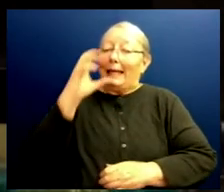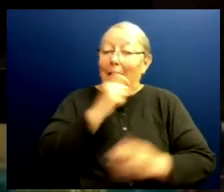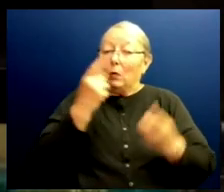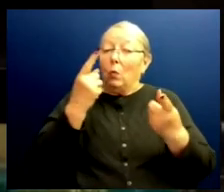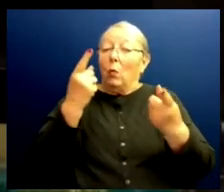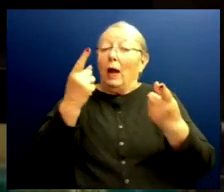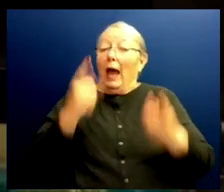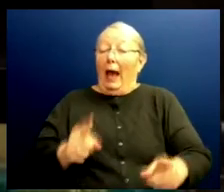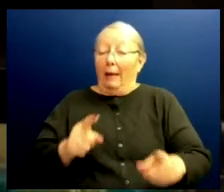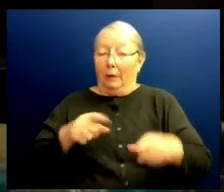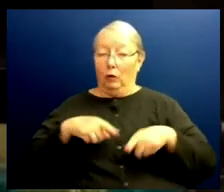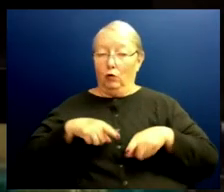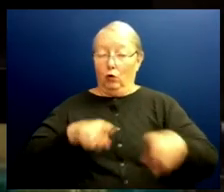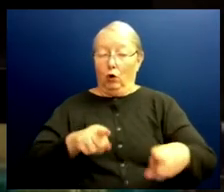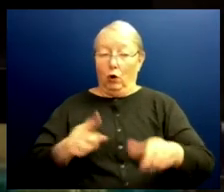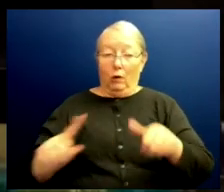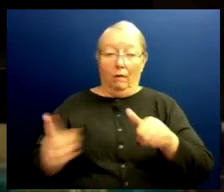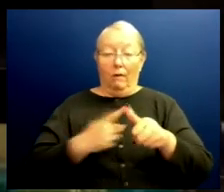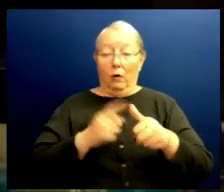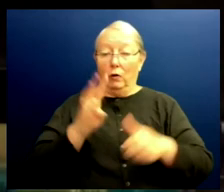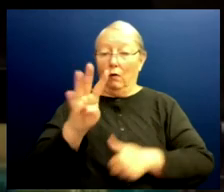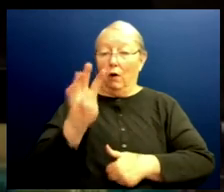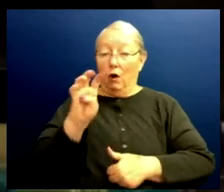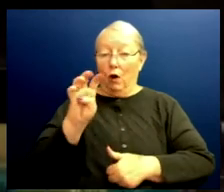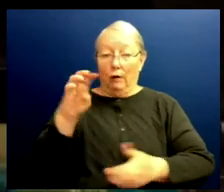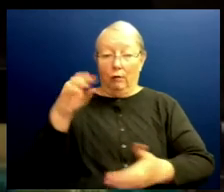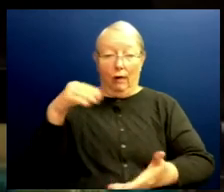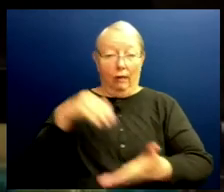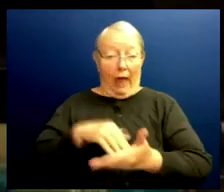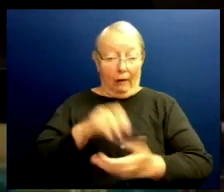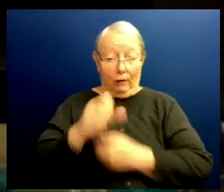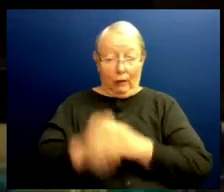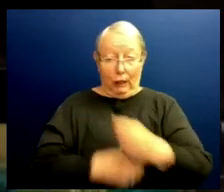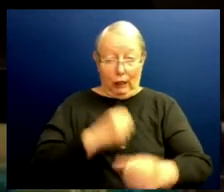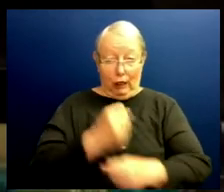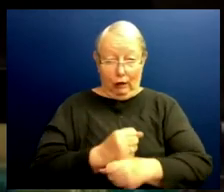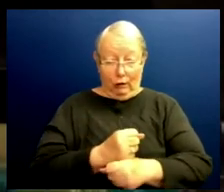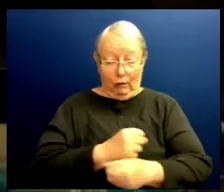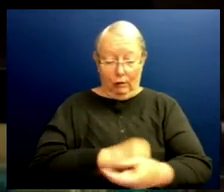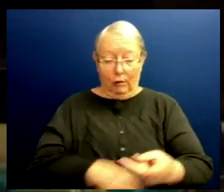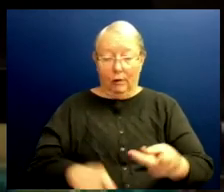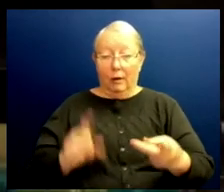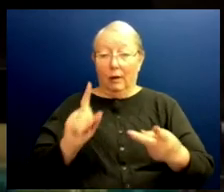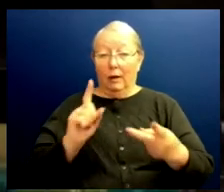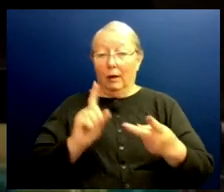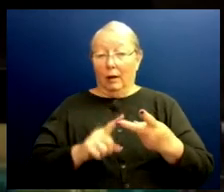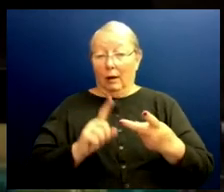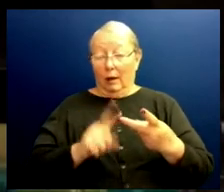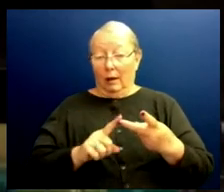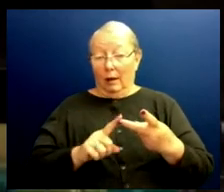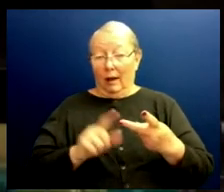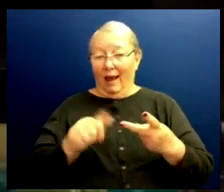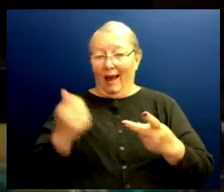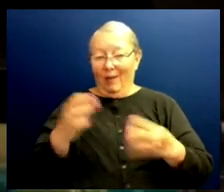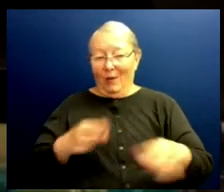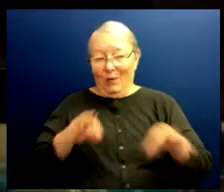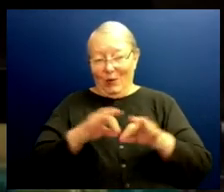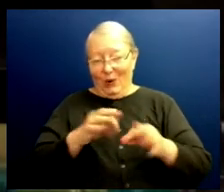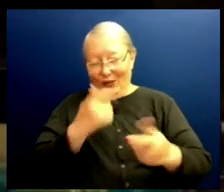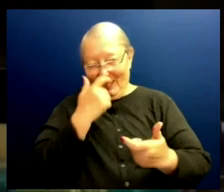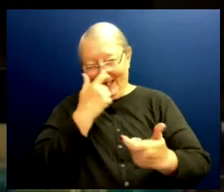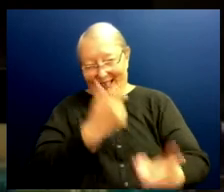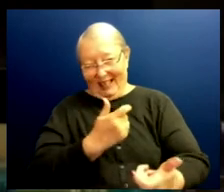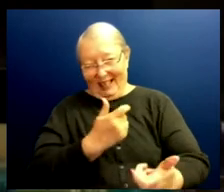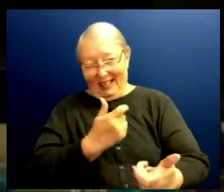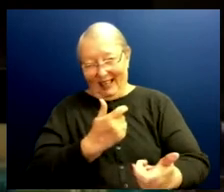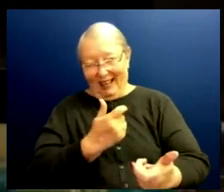first 400,000 years. Also, something worth saying is, because I frequently wondered, how is it that you could take all